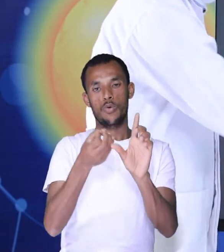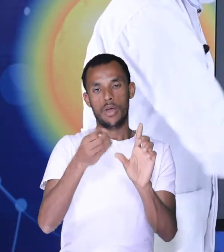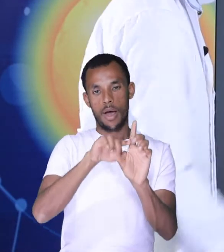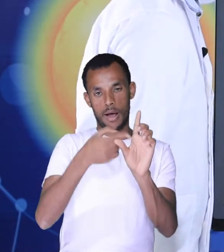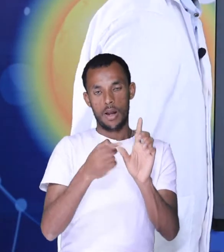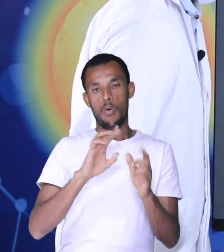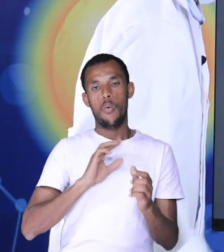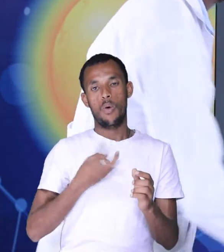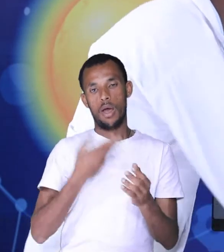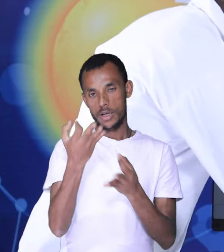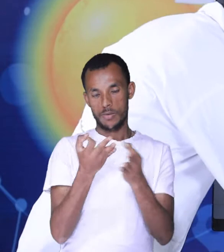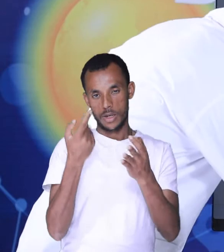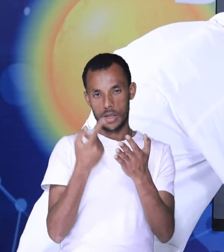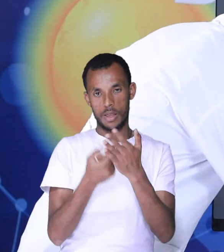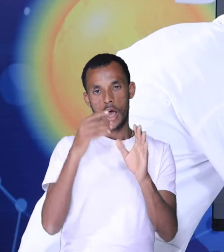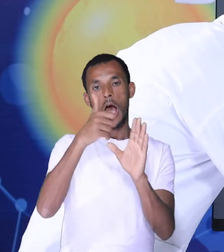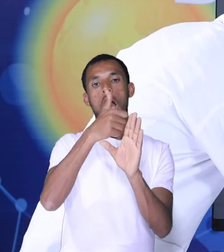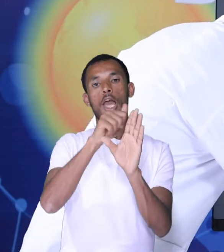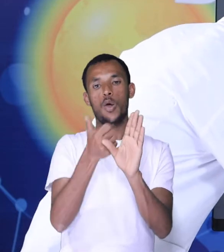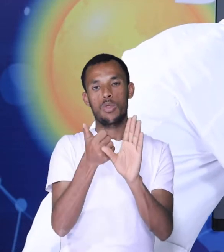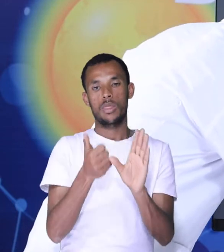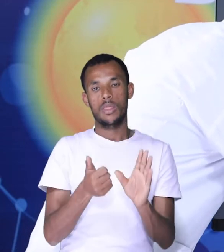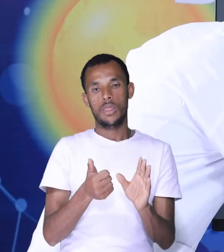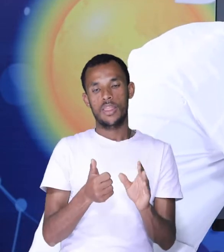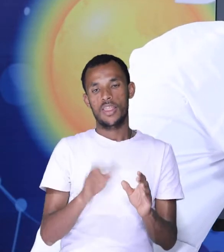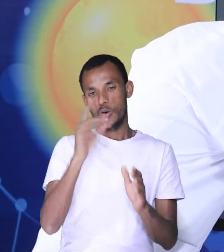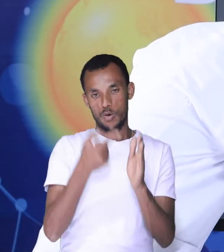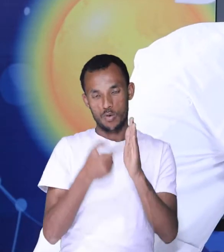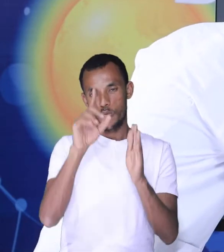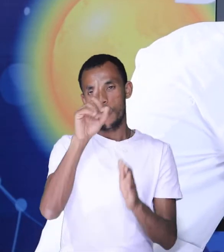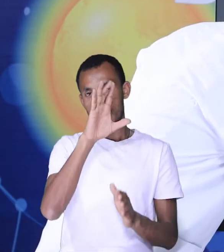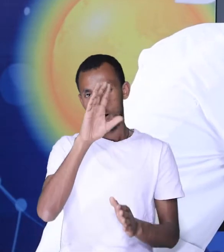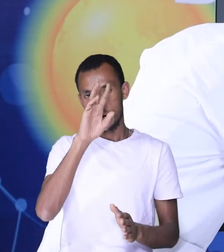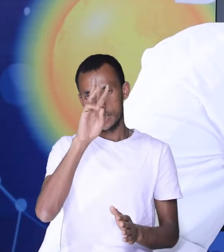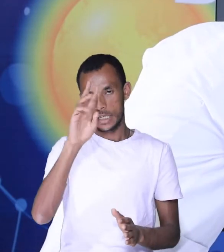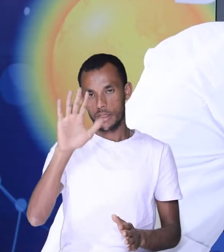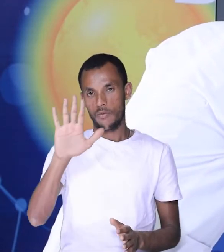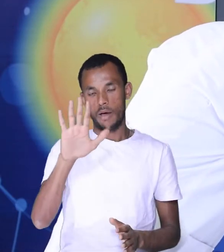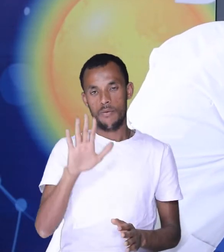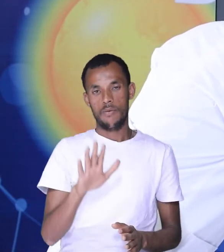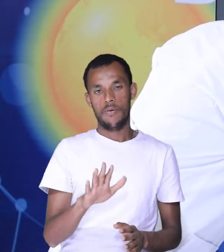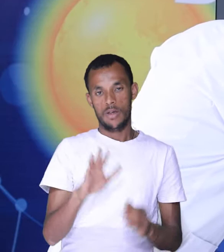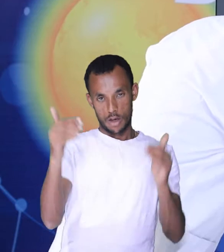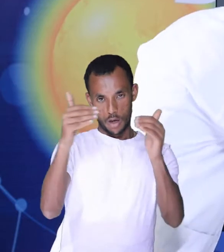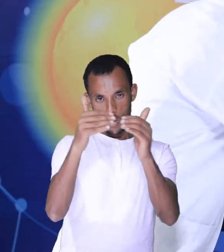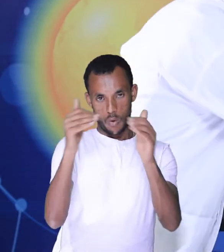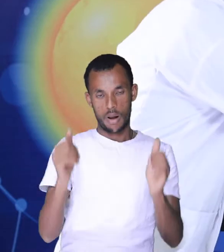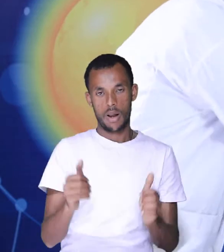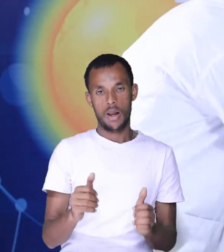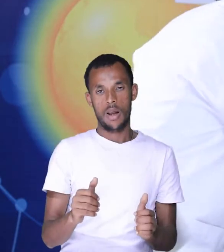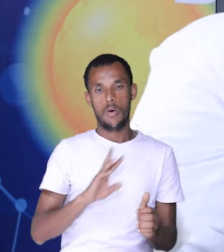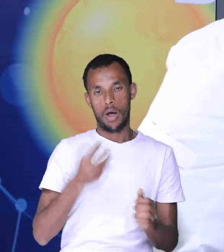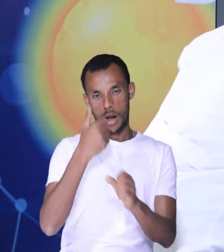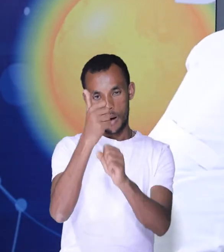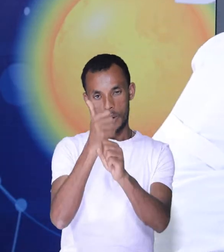can express in terms of an acute one. Cos of 165 degree equals to, we can